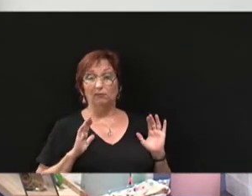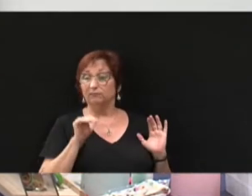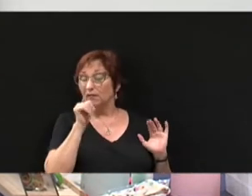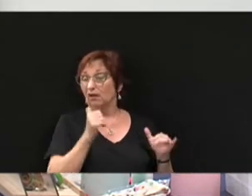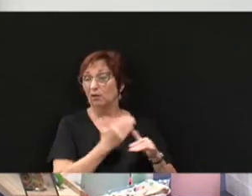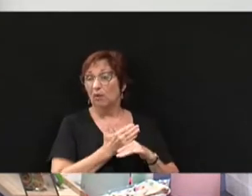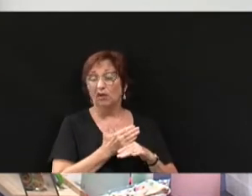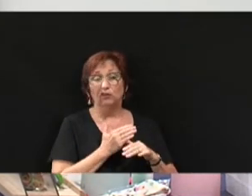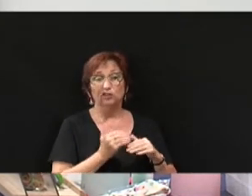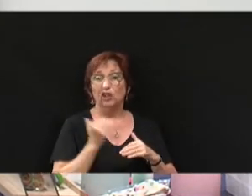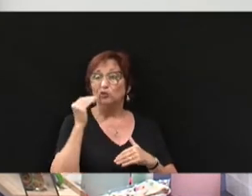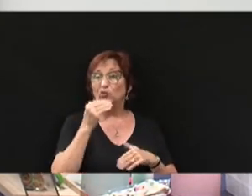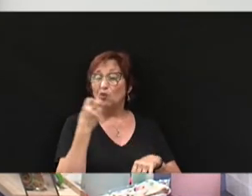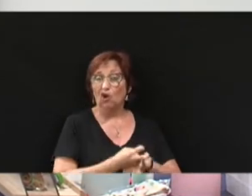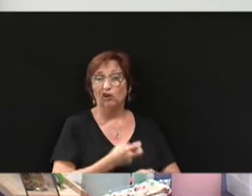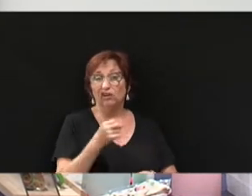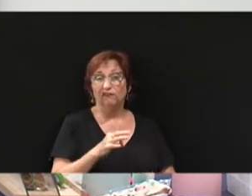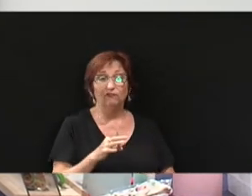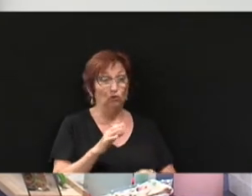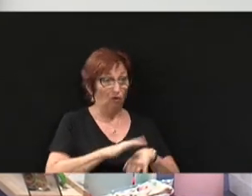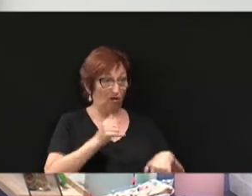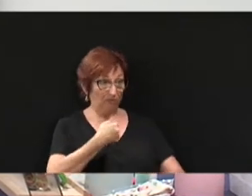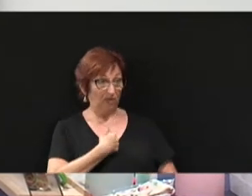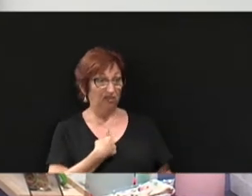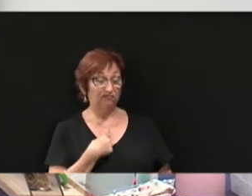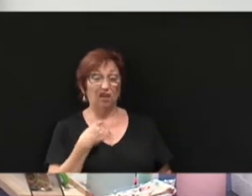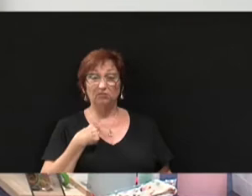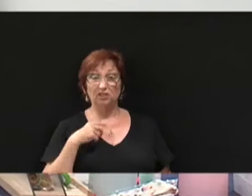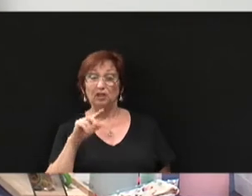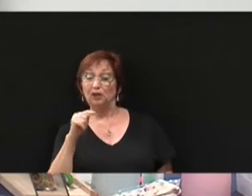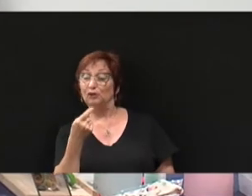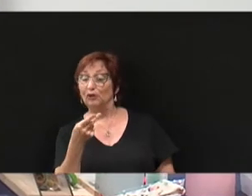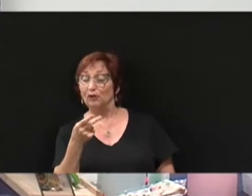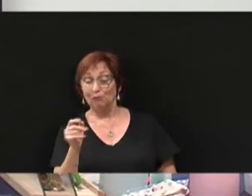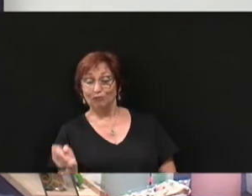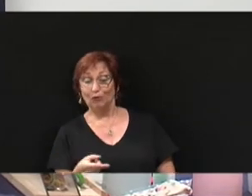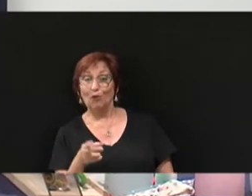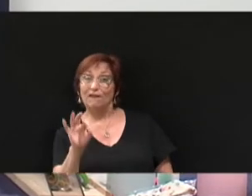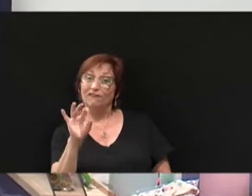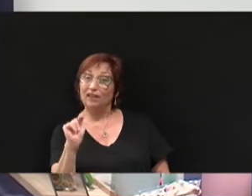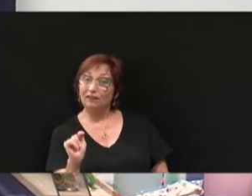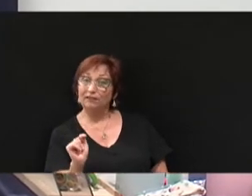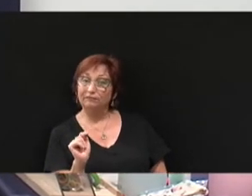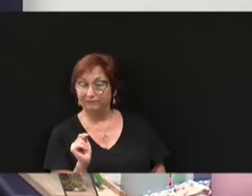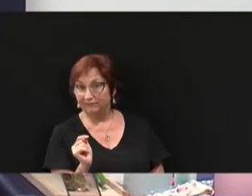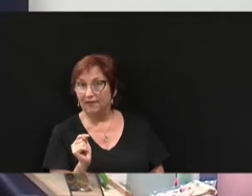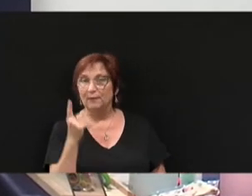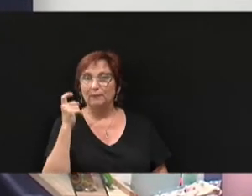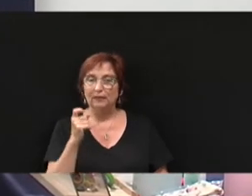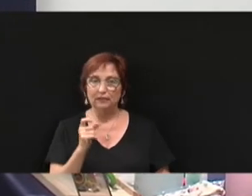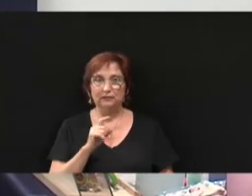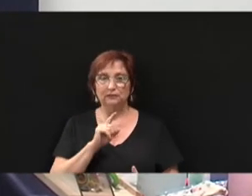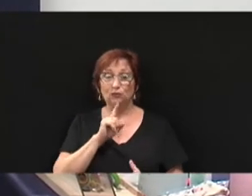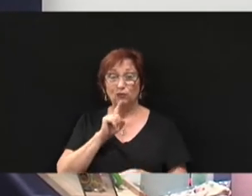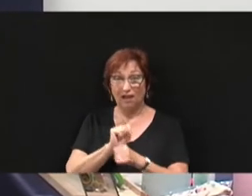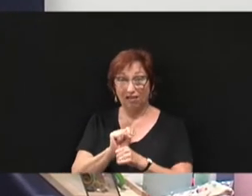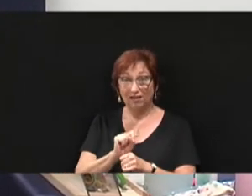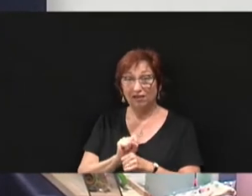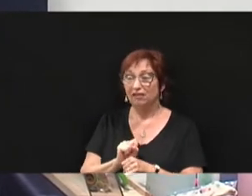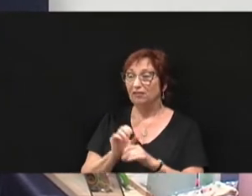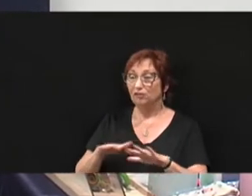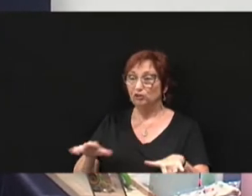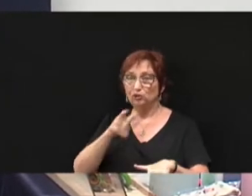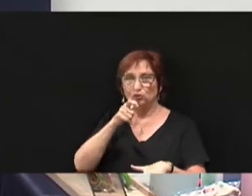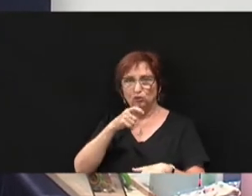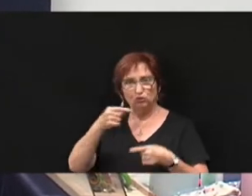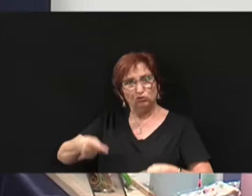And if you call on me, I'm just going to throw a fit. Because the reality is, for the children who struggle with this, they would much rather be